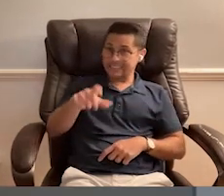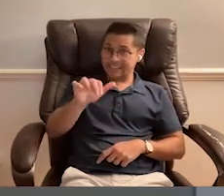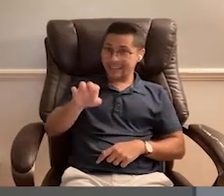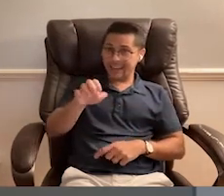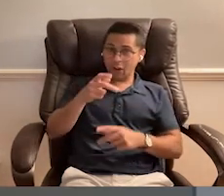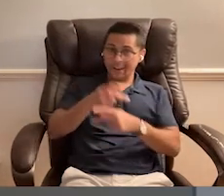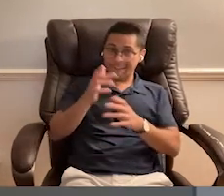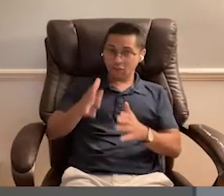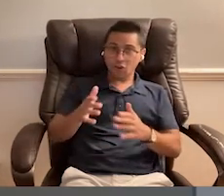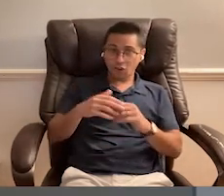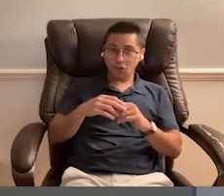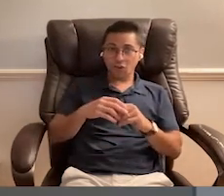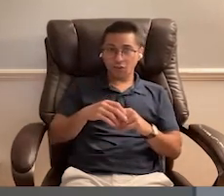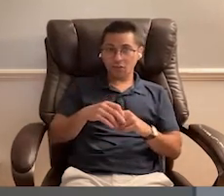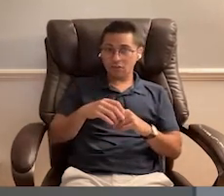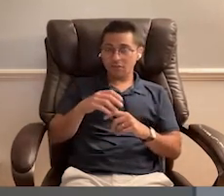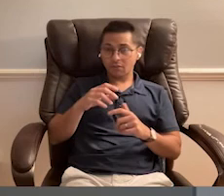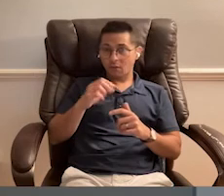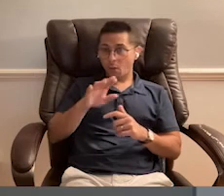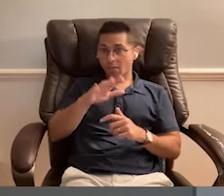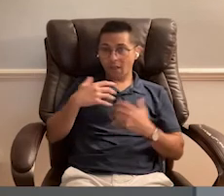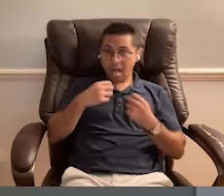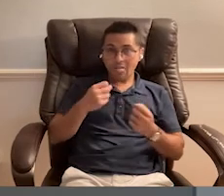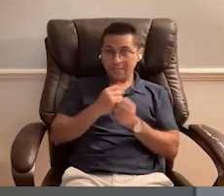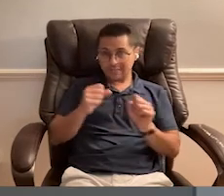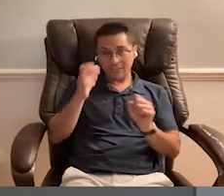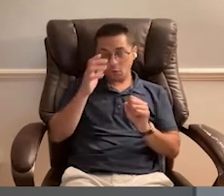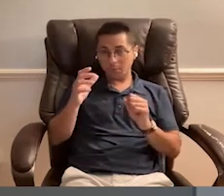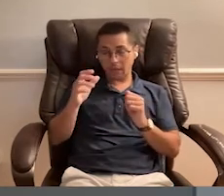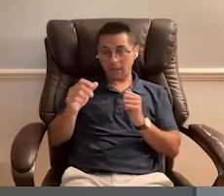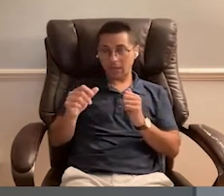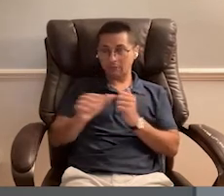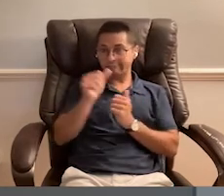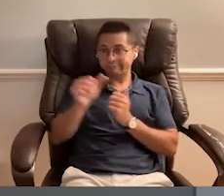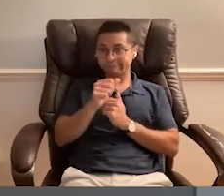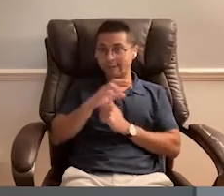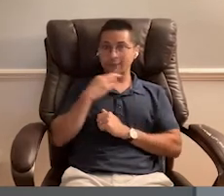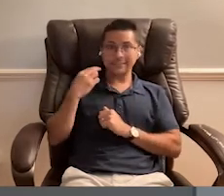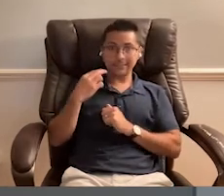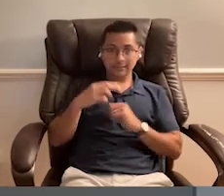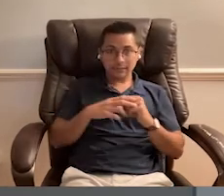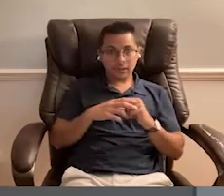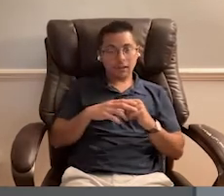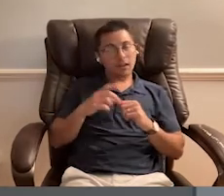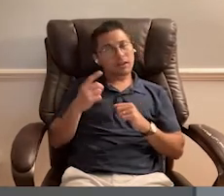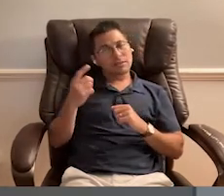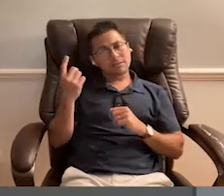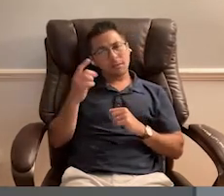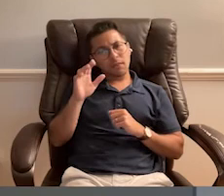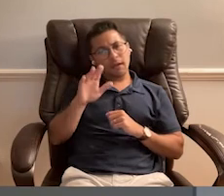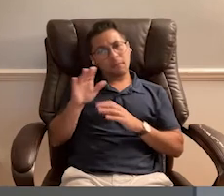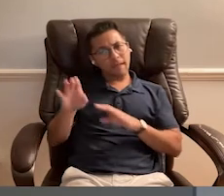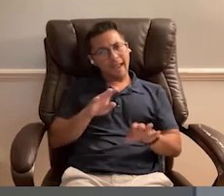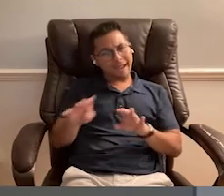and the individual needs a caregiver. Otherwise, you know, their immediate health and safety is going to be at risk.